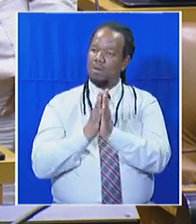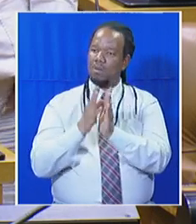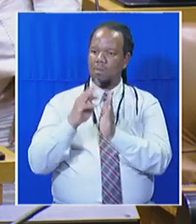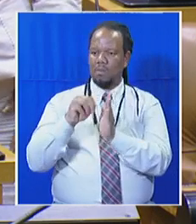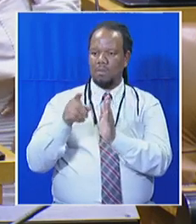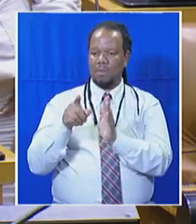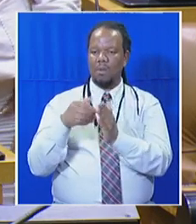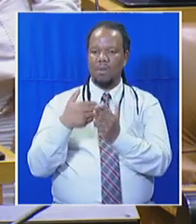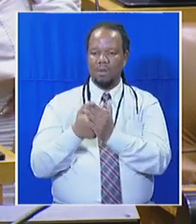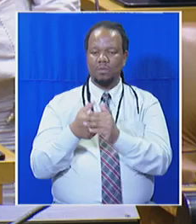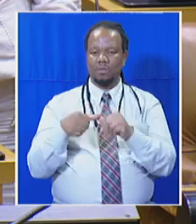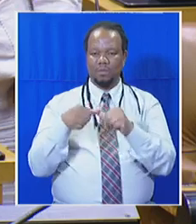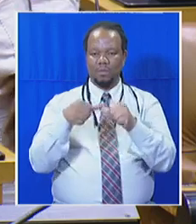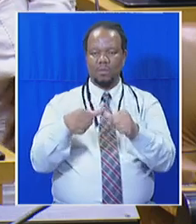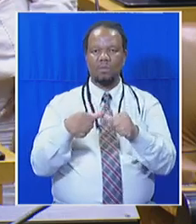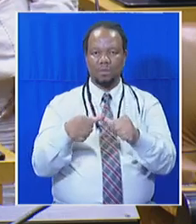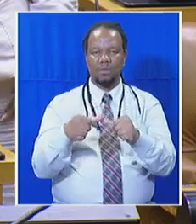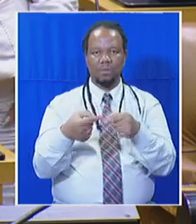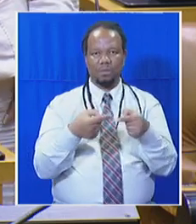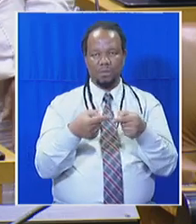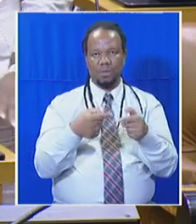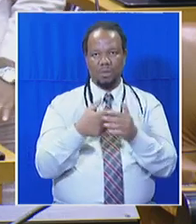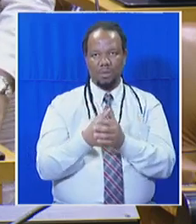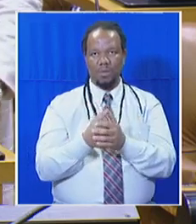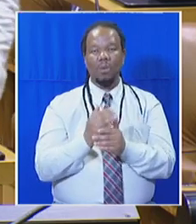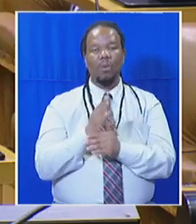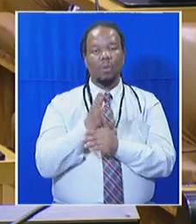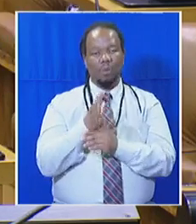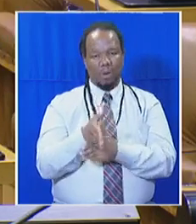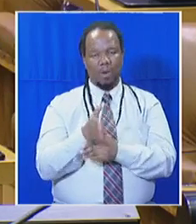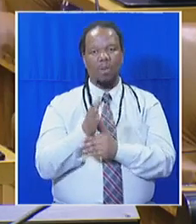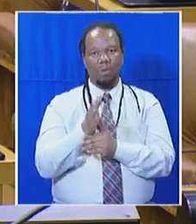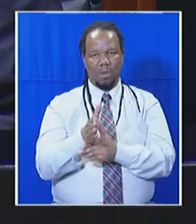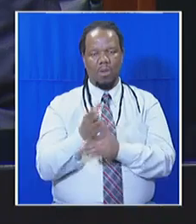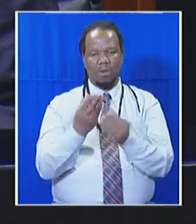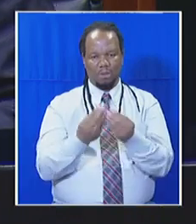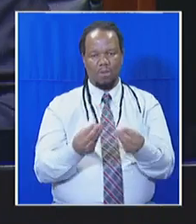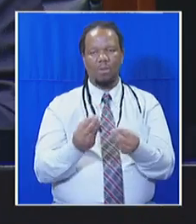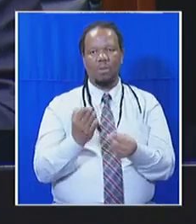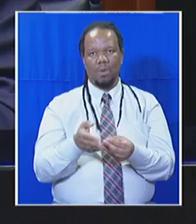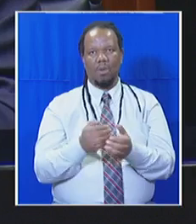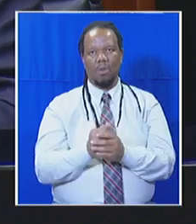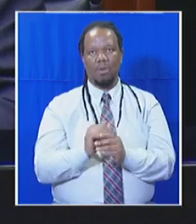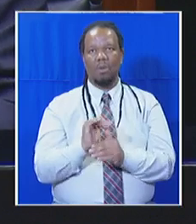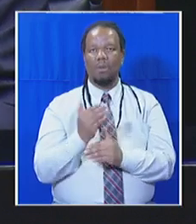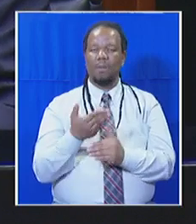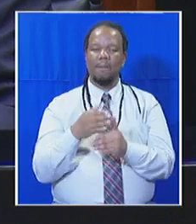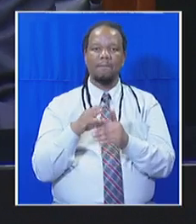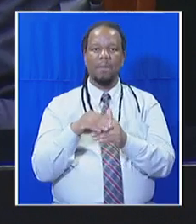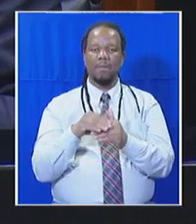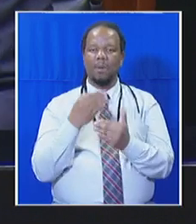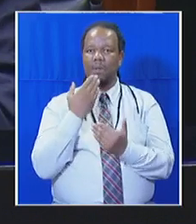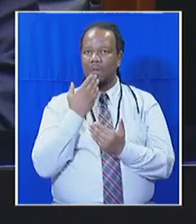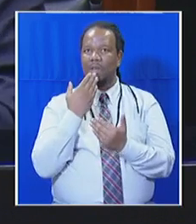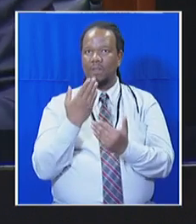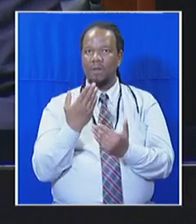with the business of the day, so that that matter will be attended to. Thanks. Honorable members, thank you. I suggest